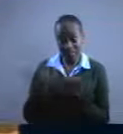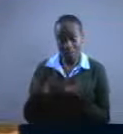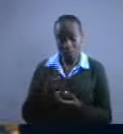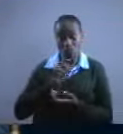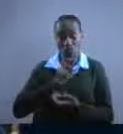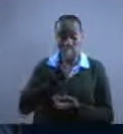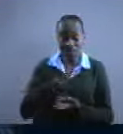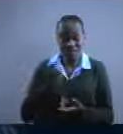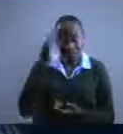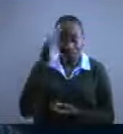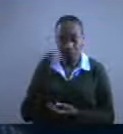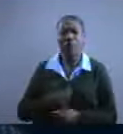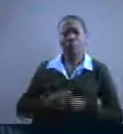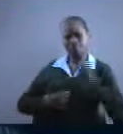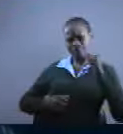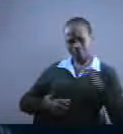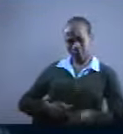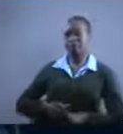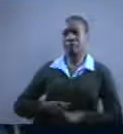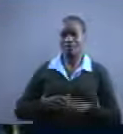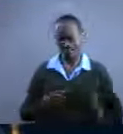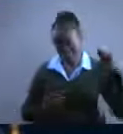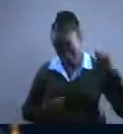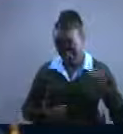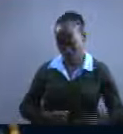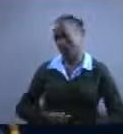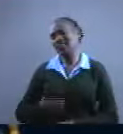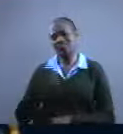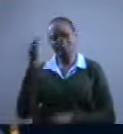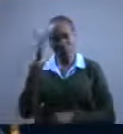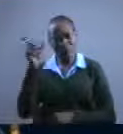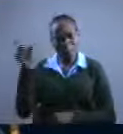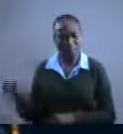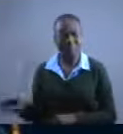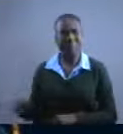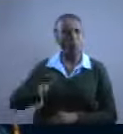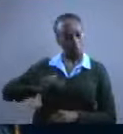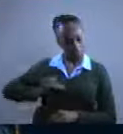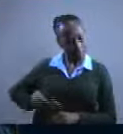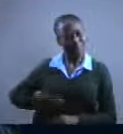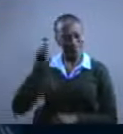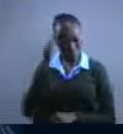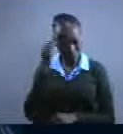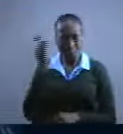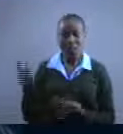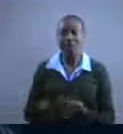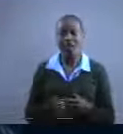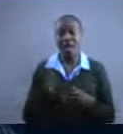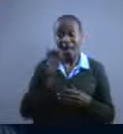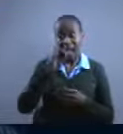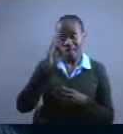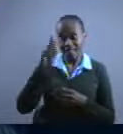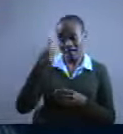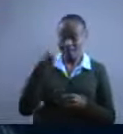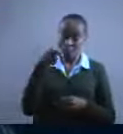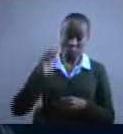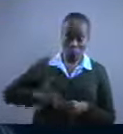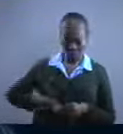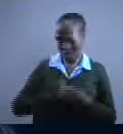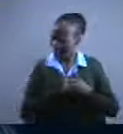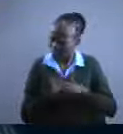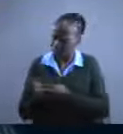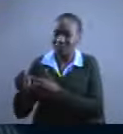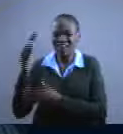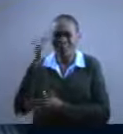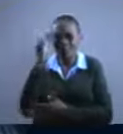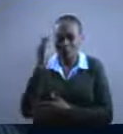Proceed. Ngiyamazi umama owakhokhela iIFP wasatshwa wakhishelwa